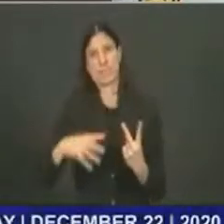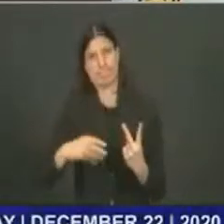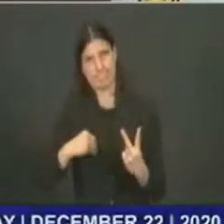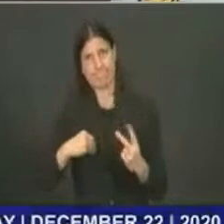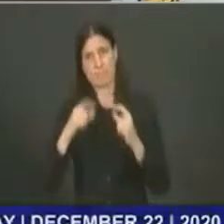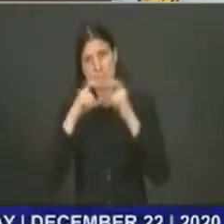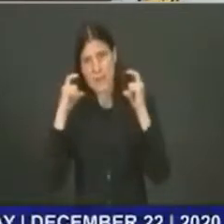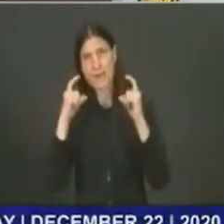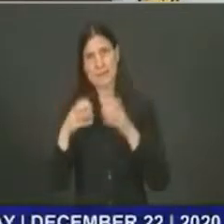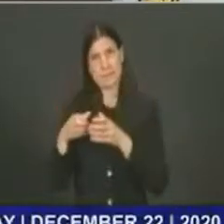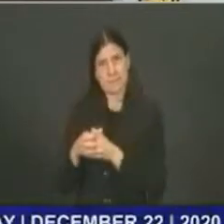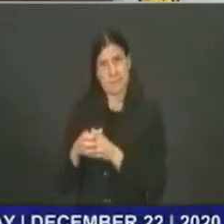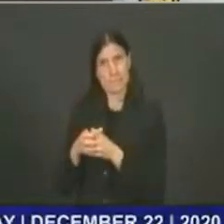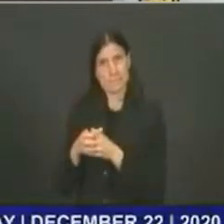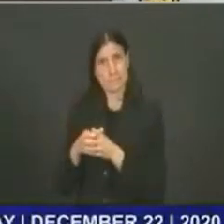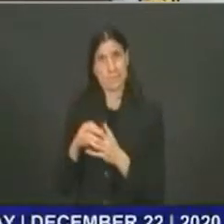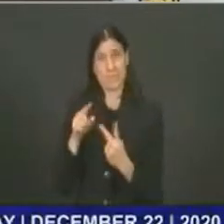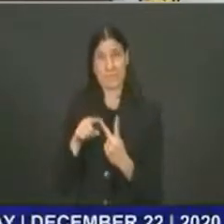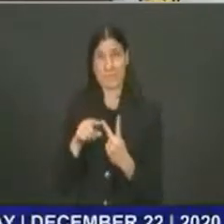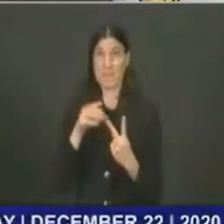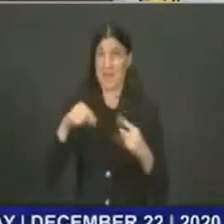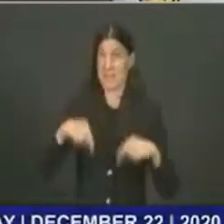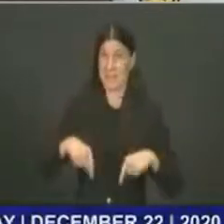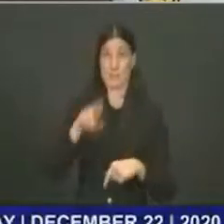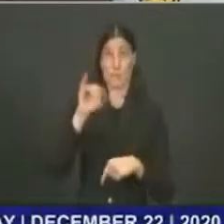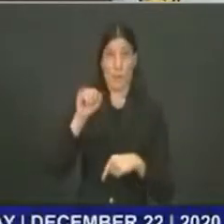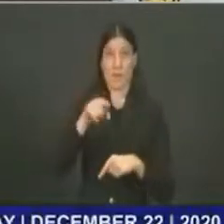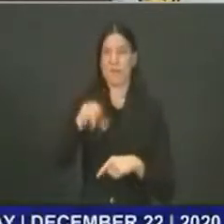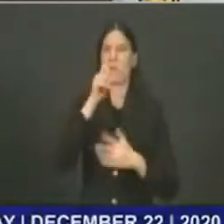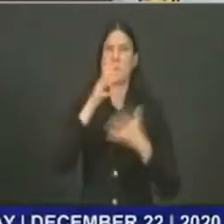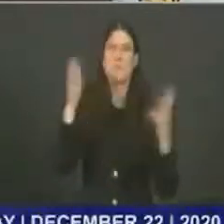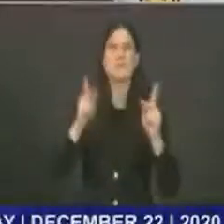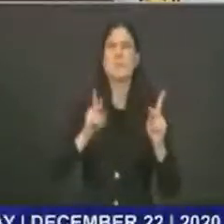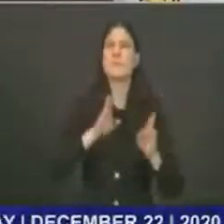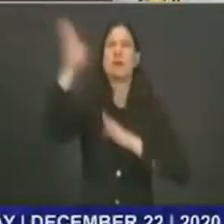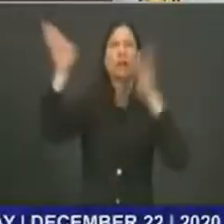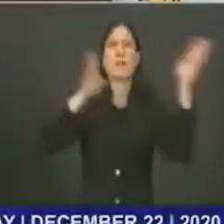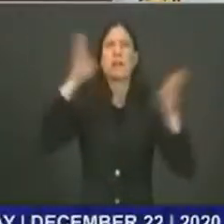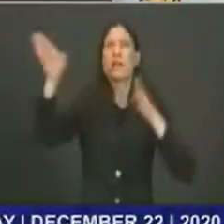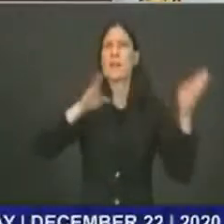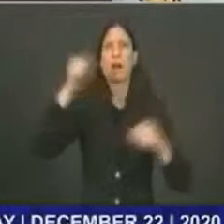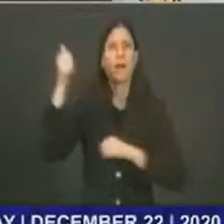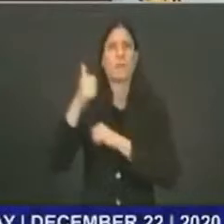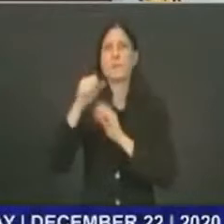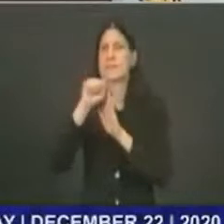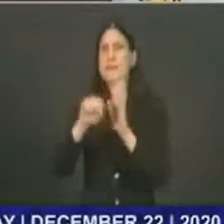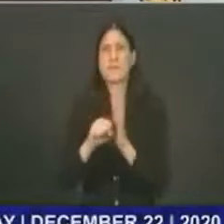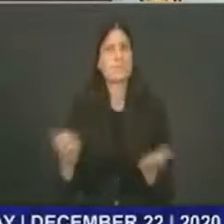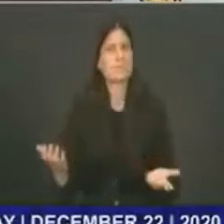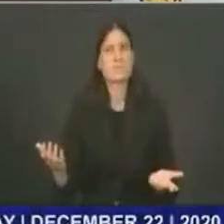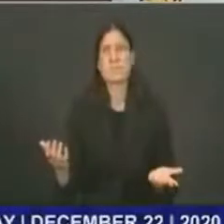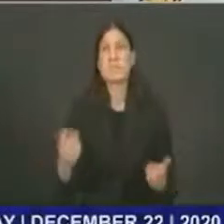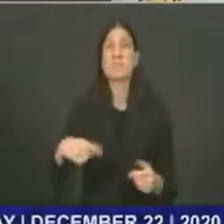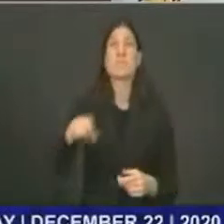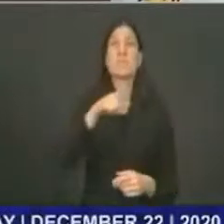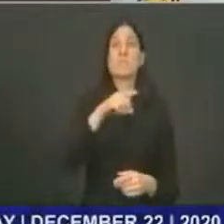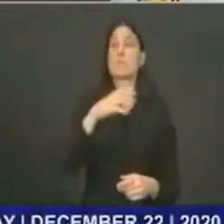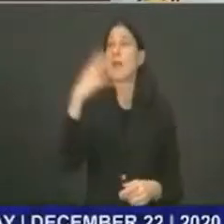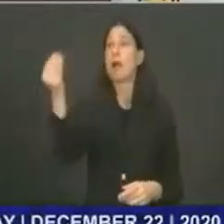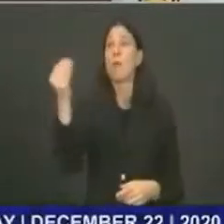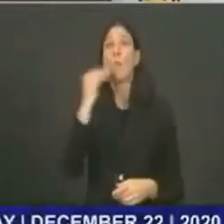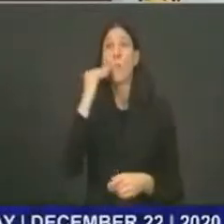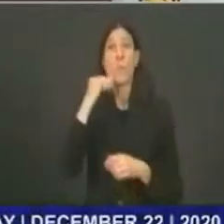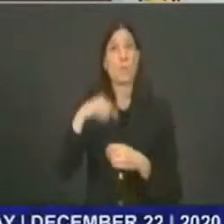down. Like when you can't go out to a bar or you can't go out to wherever, there's less reasons to leave, less reasons